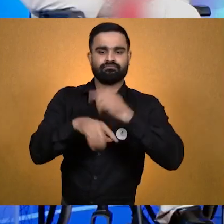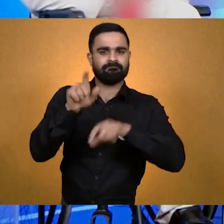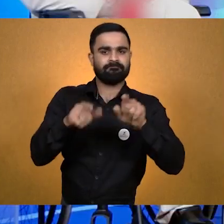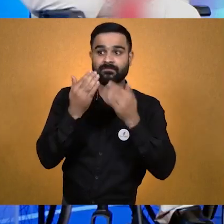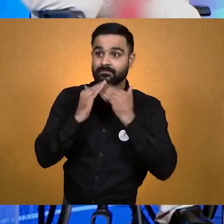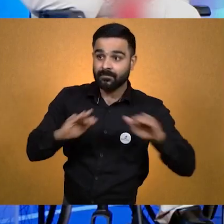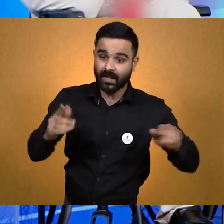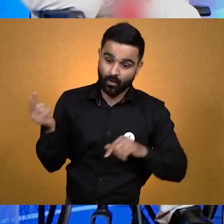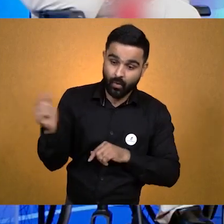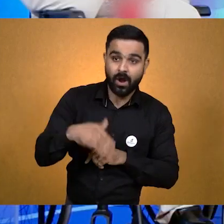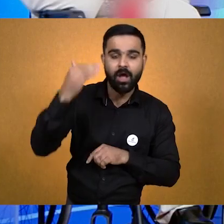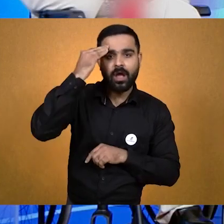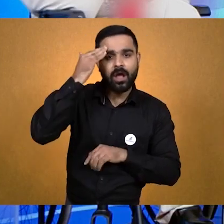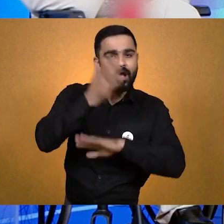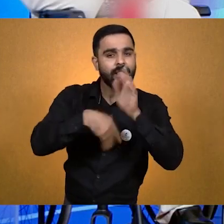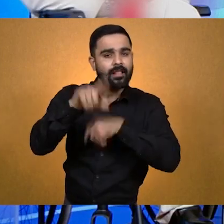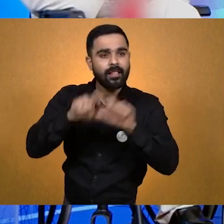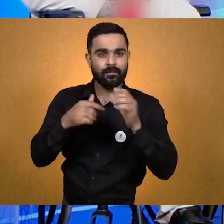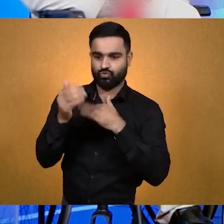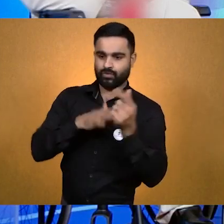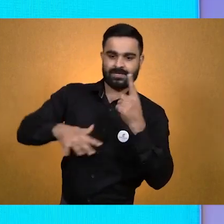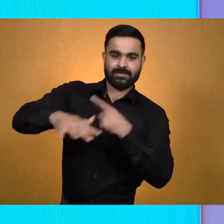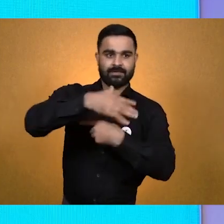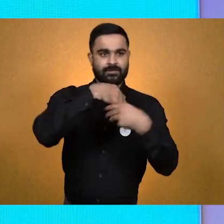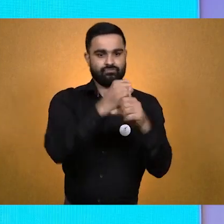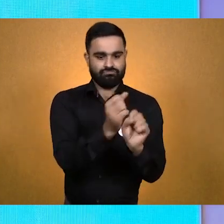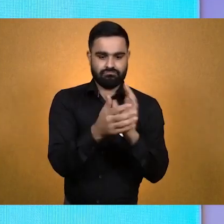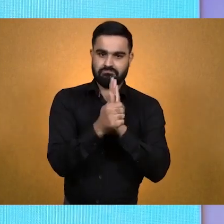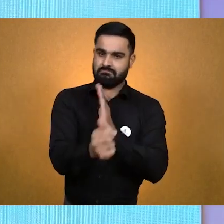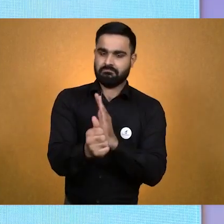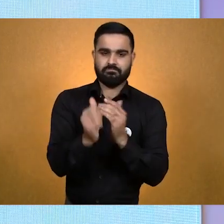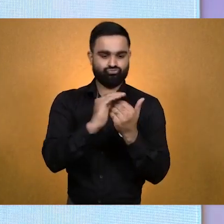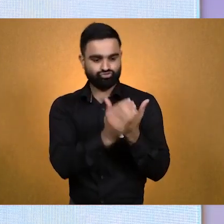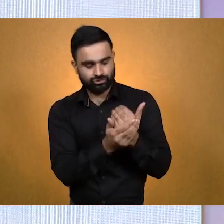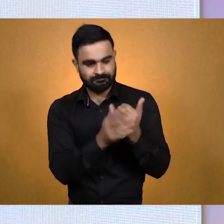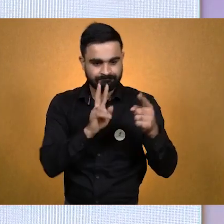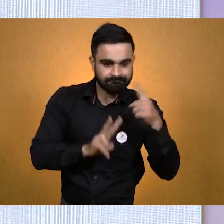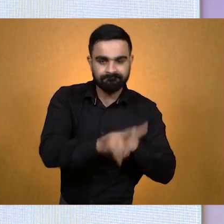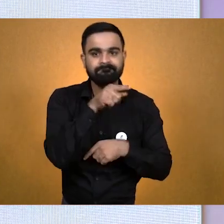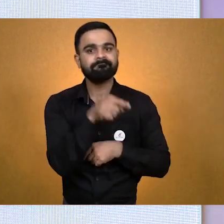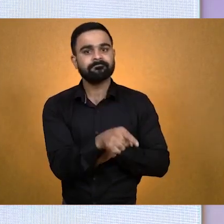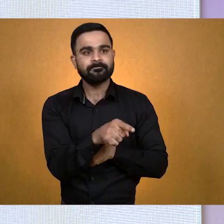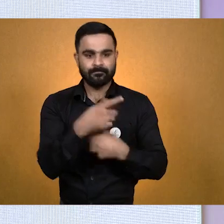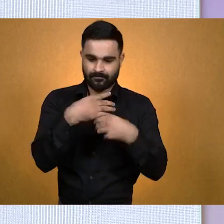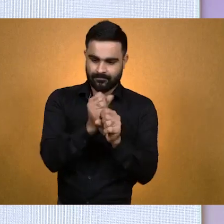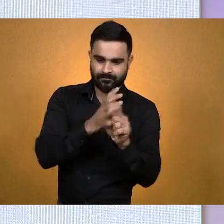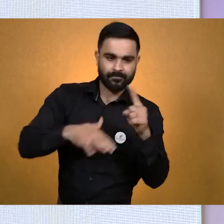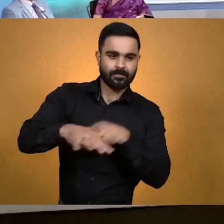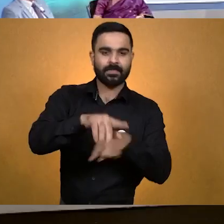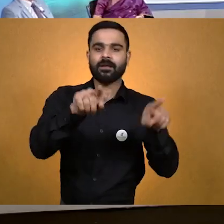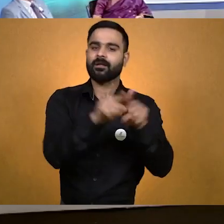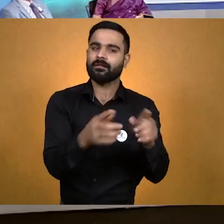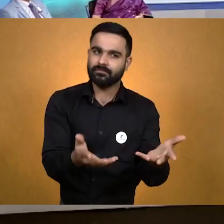so the children come to know about disability, so that they build the skills of empathy and the values and like to create like that kind of